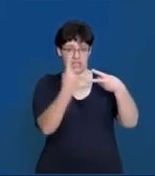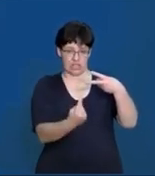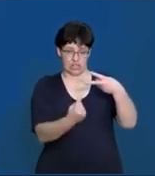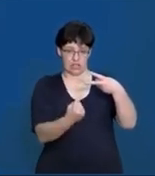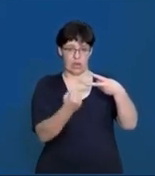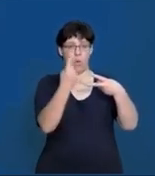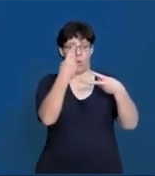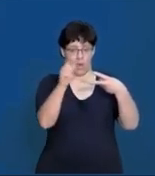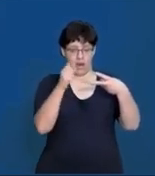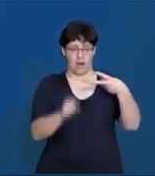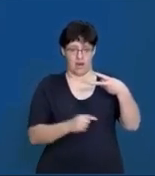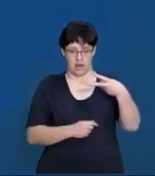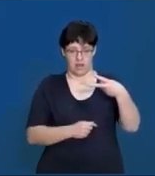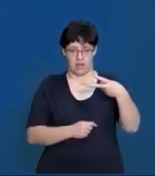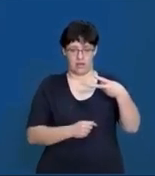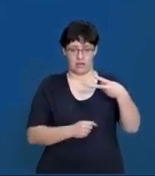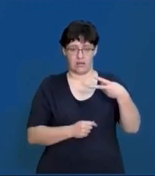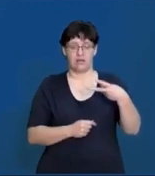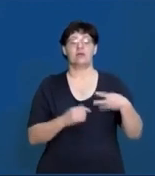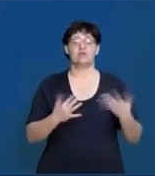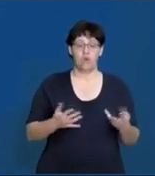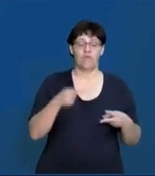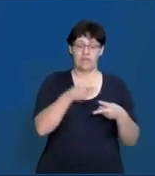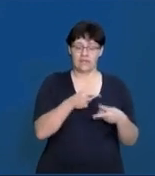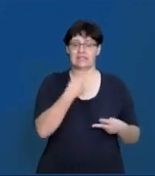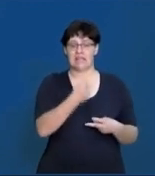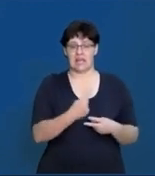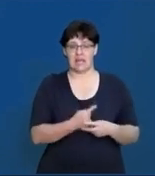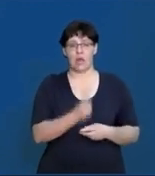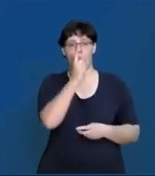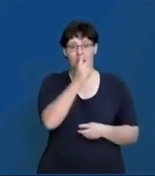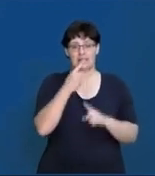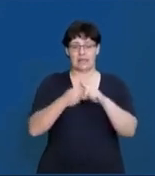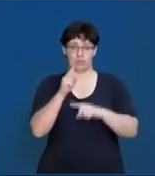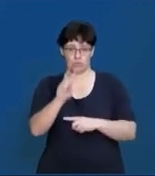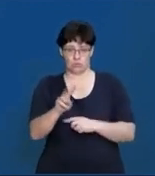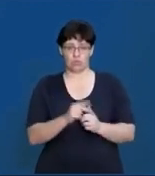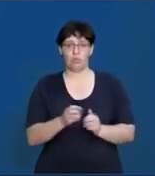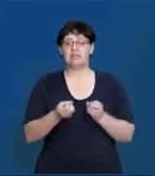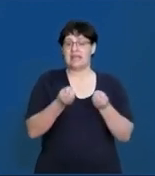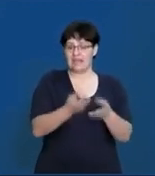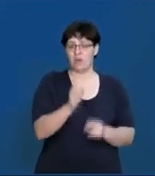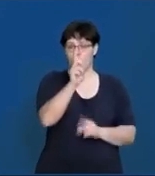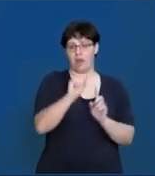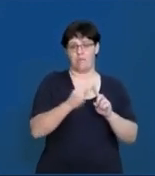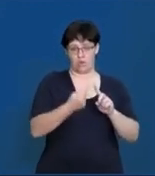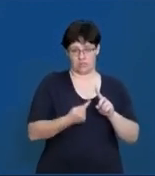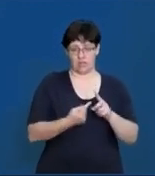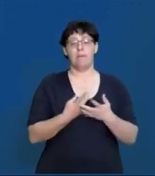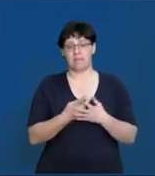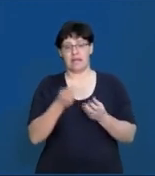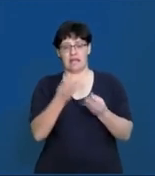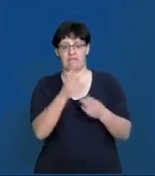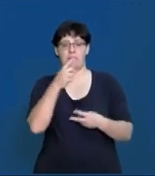each point carries 1 mark in the exam. But if, for example, in this question, it says 1 times 2, so you need to give out 1